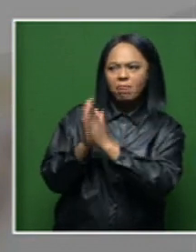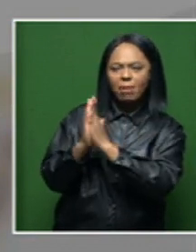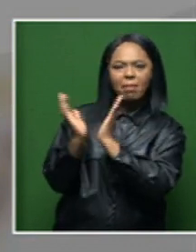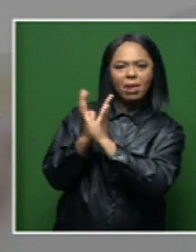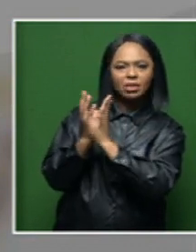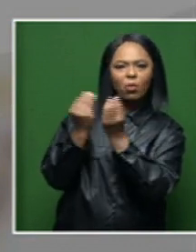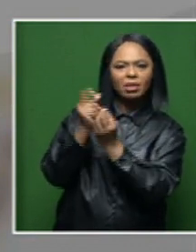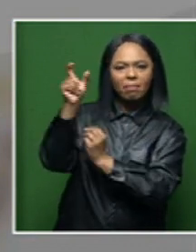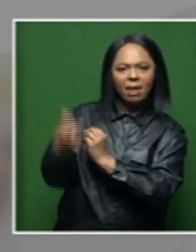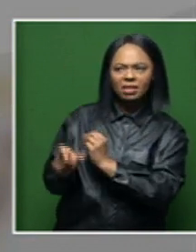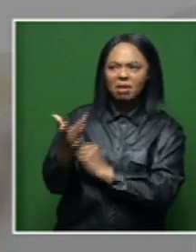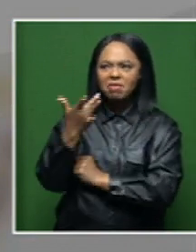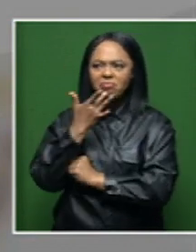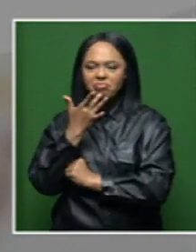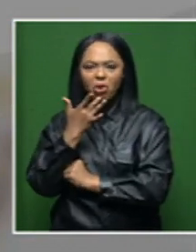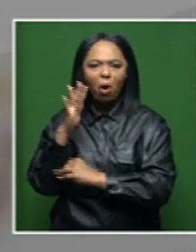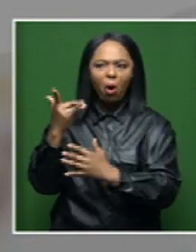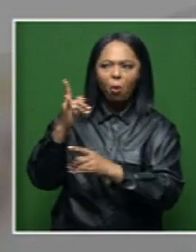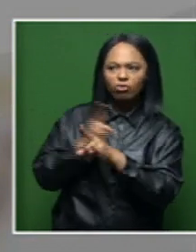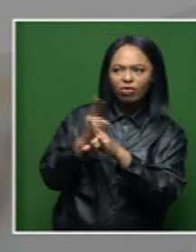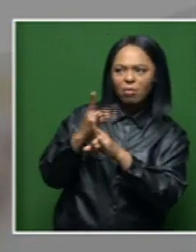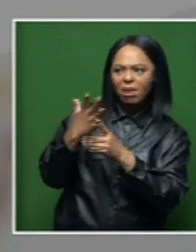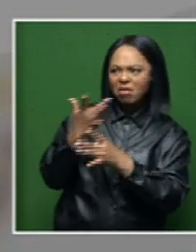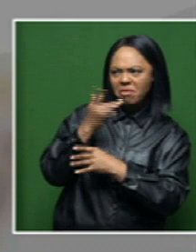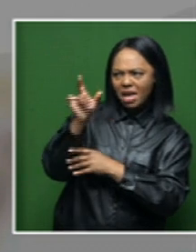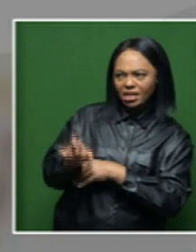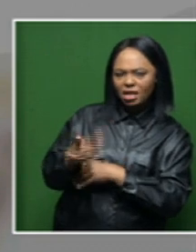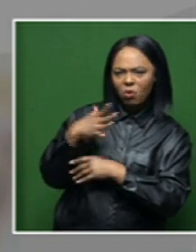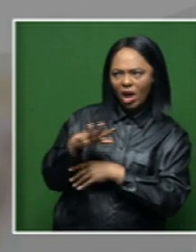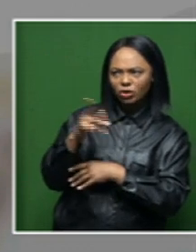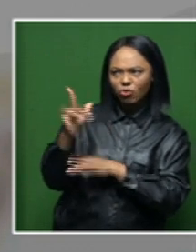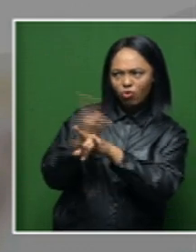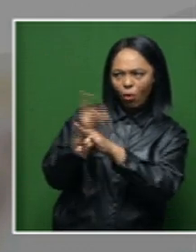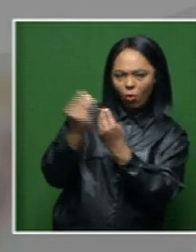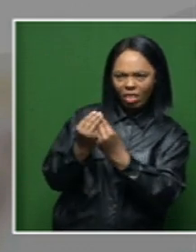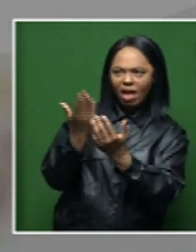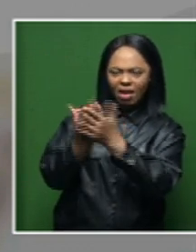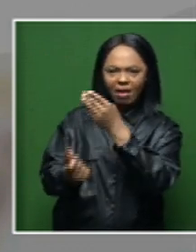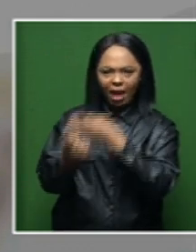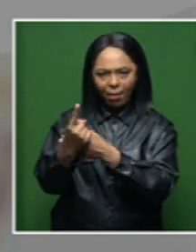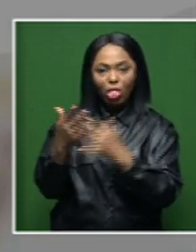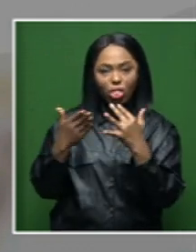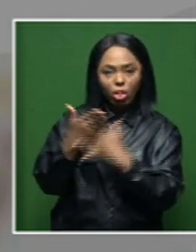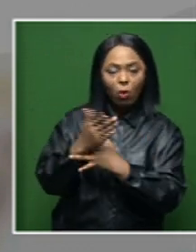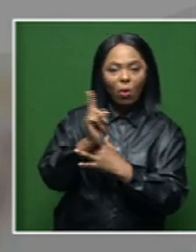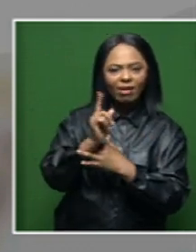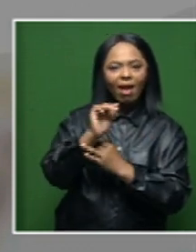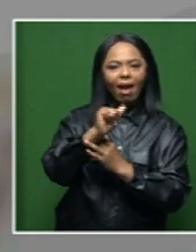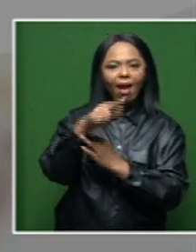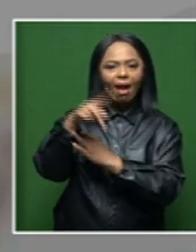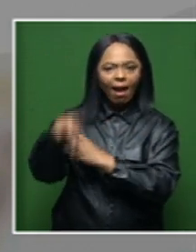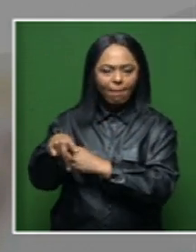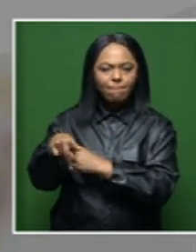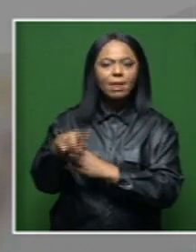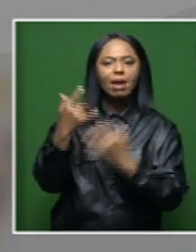to consult with or simply have a chat with for a fee set by the person of interest. Now, to share on how this app works, we're joined